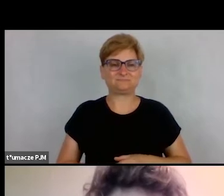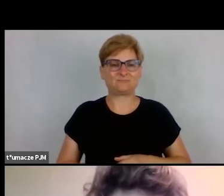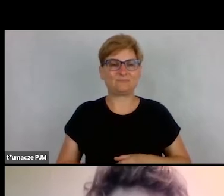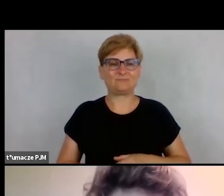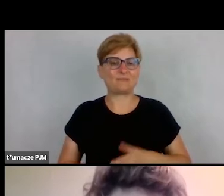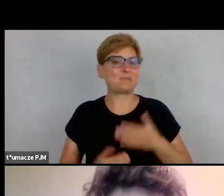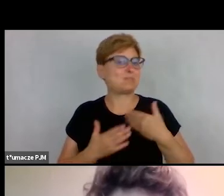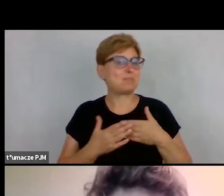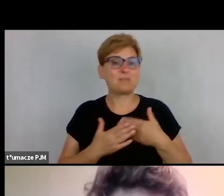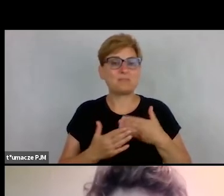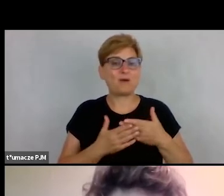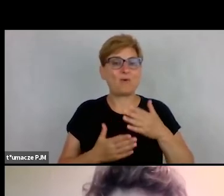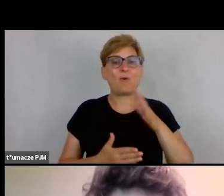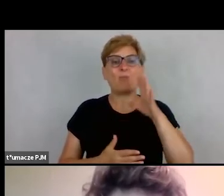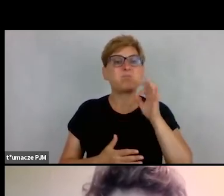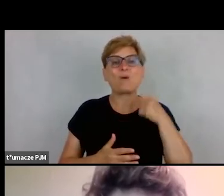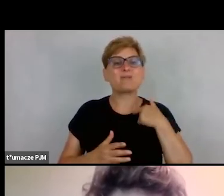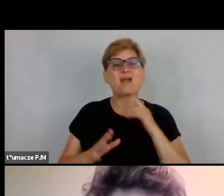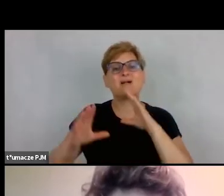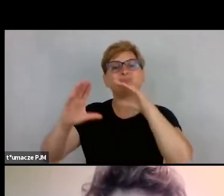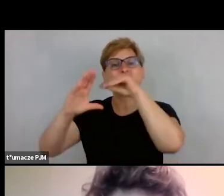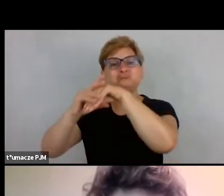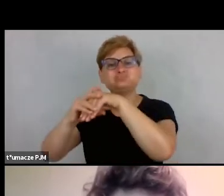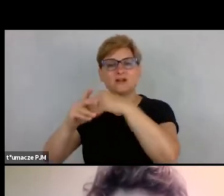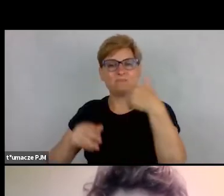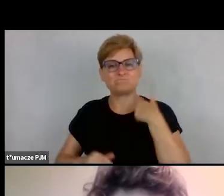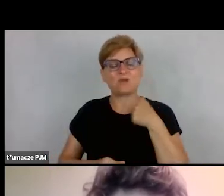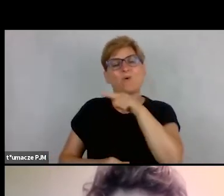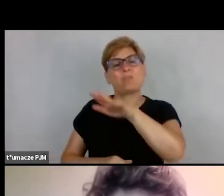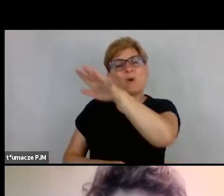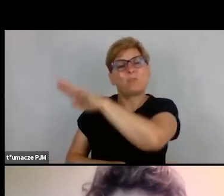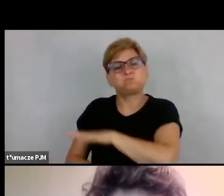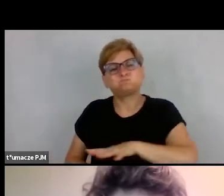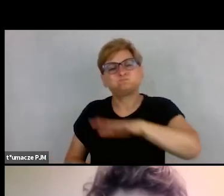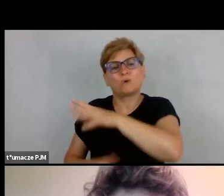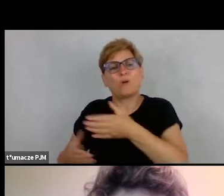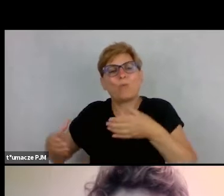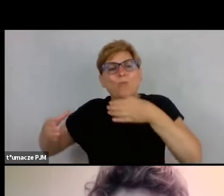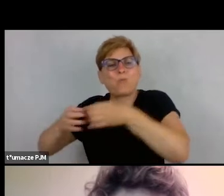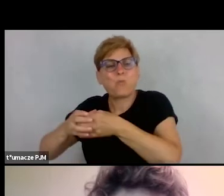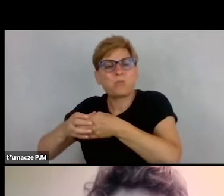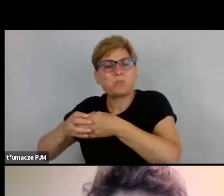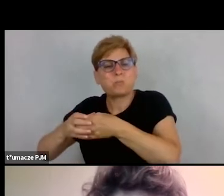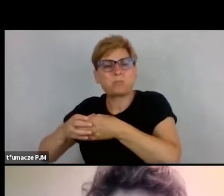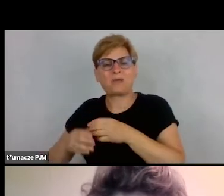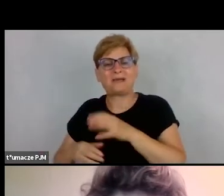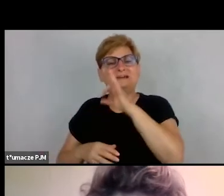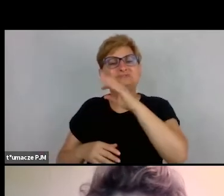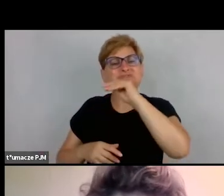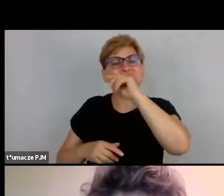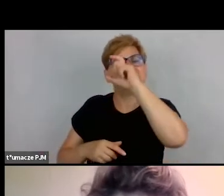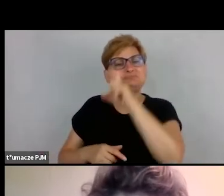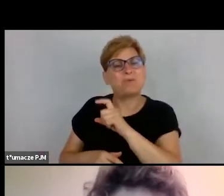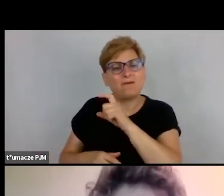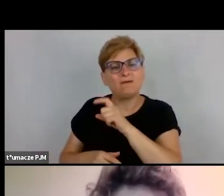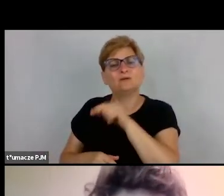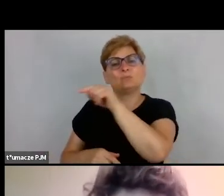it, was set up to address two inextricably connected, two